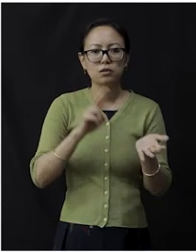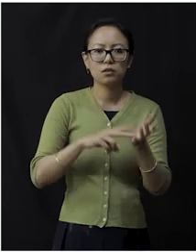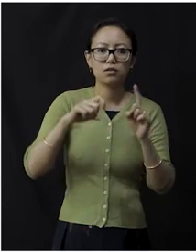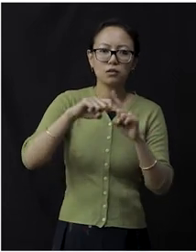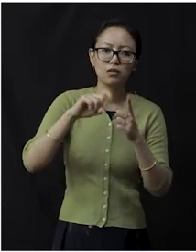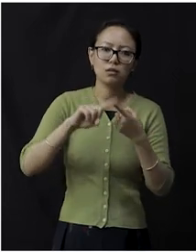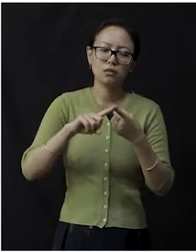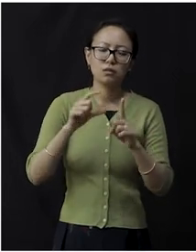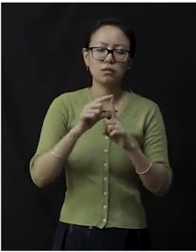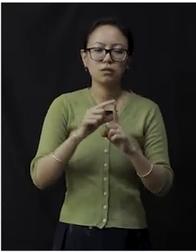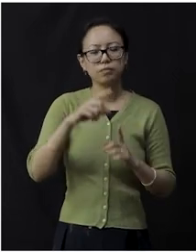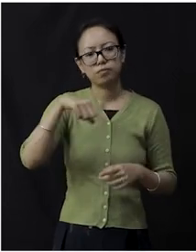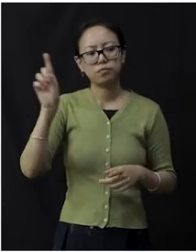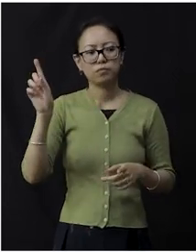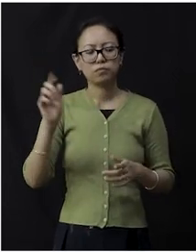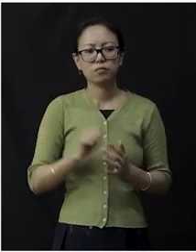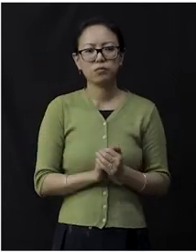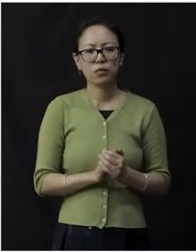had. Splashed,